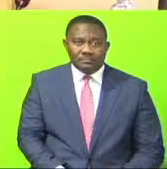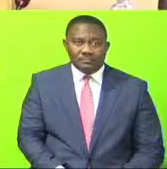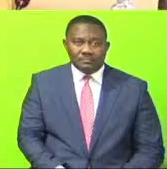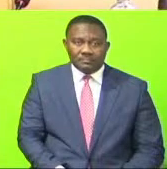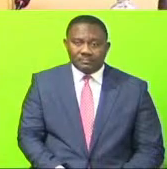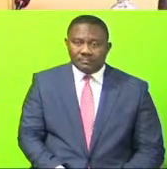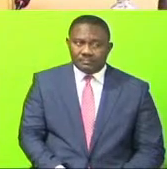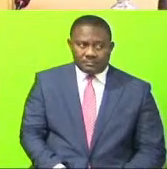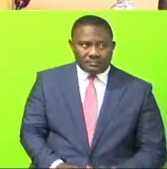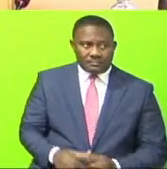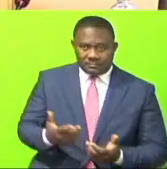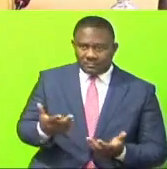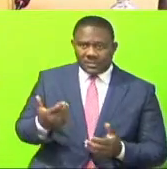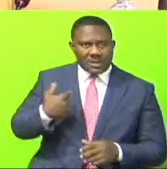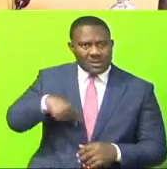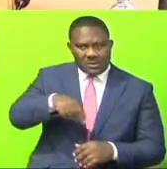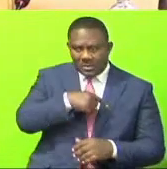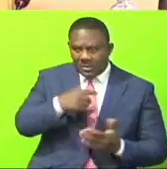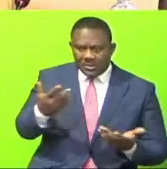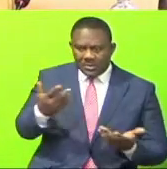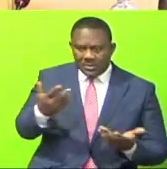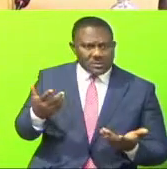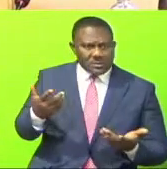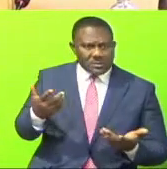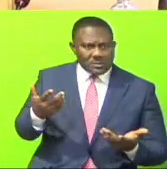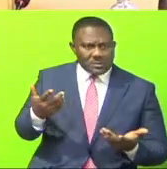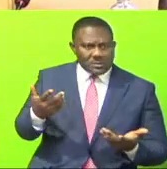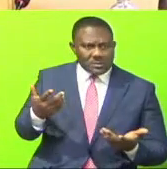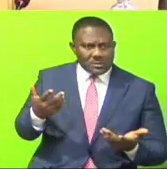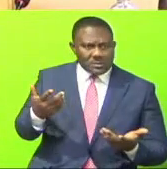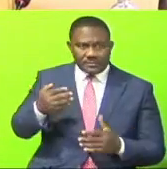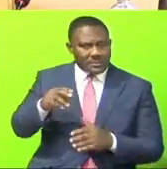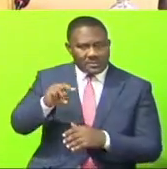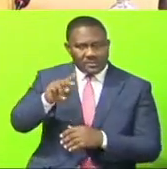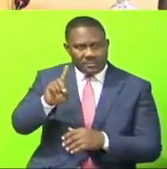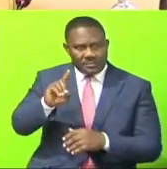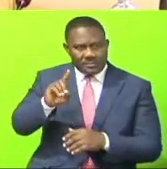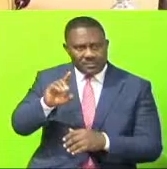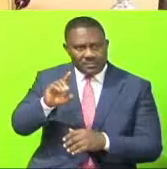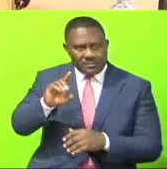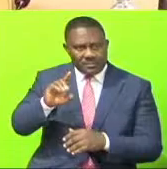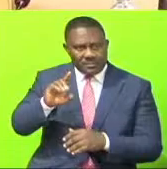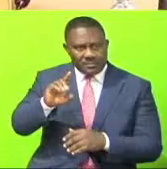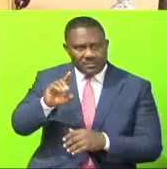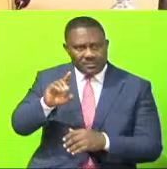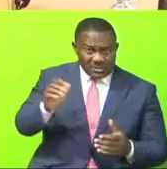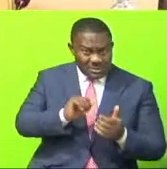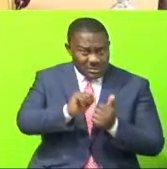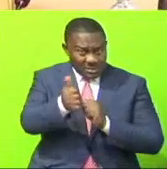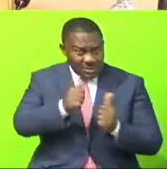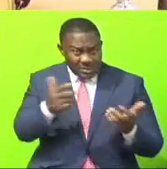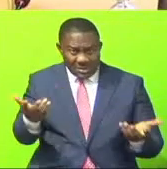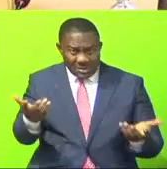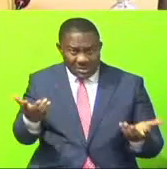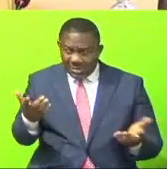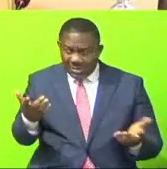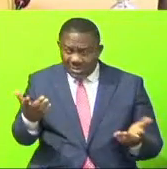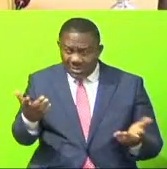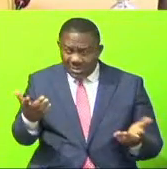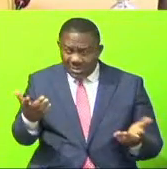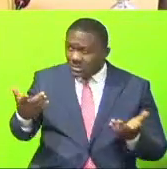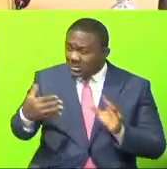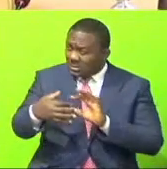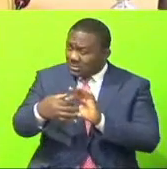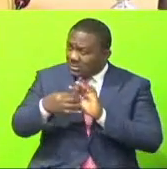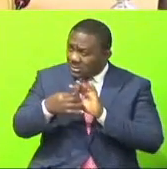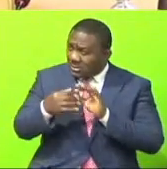of the NDC, now contesting as an independent candidate. He can no longer be a member of our party, and by our own party